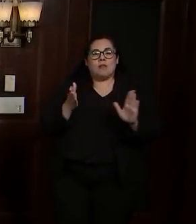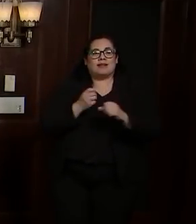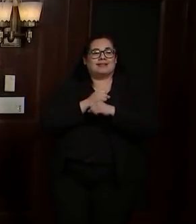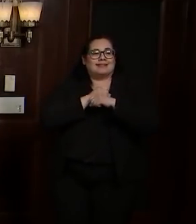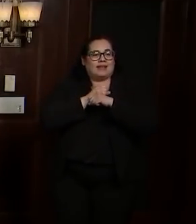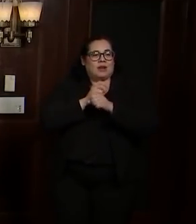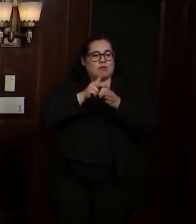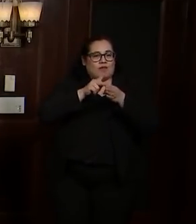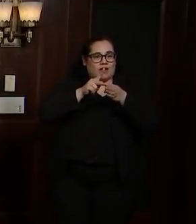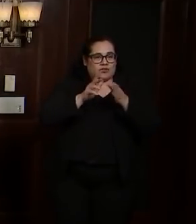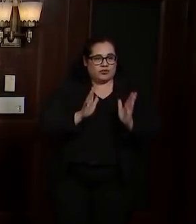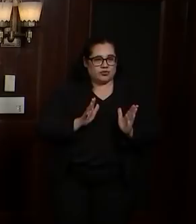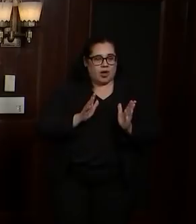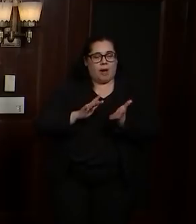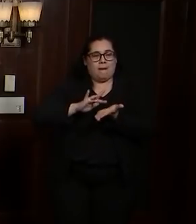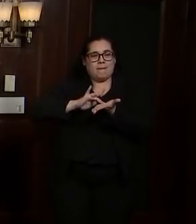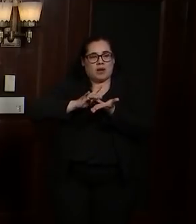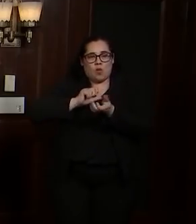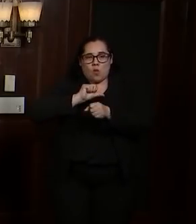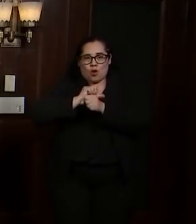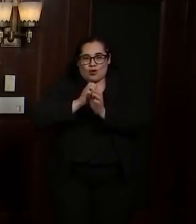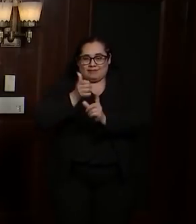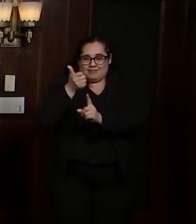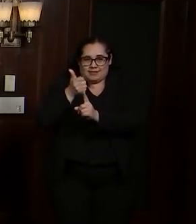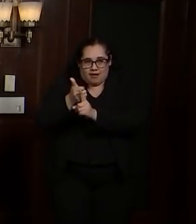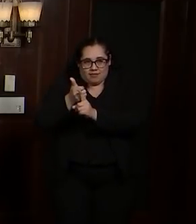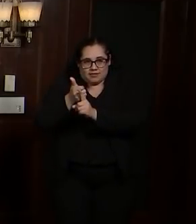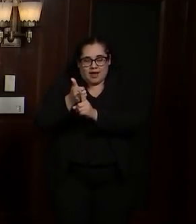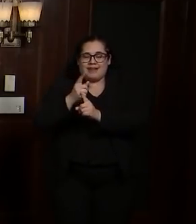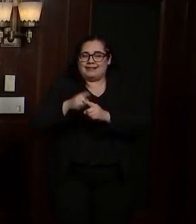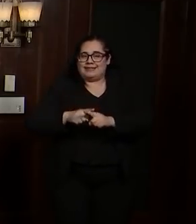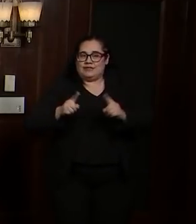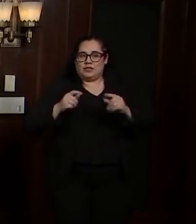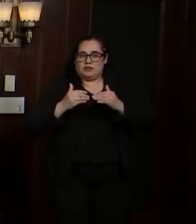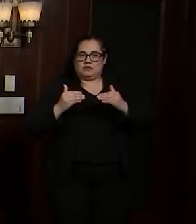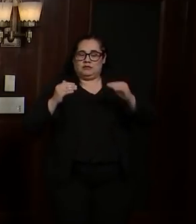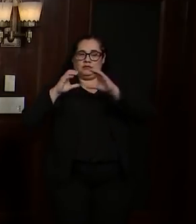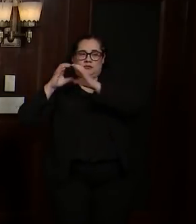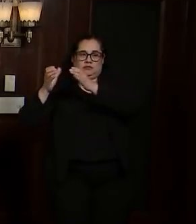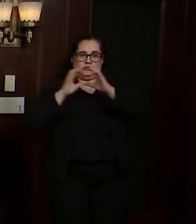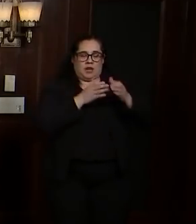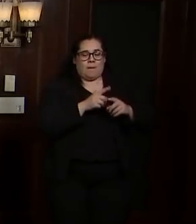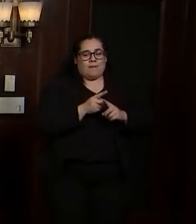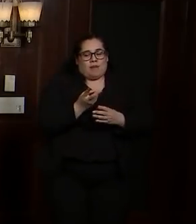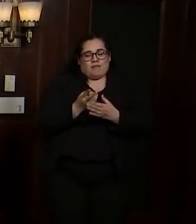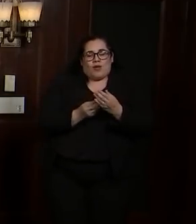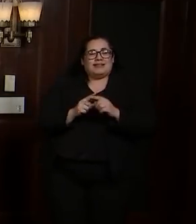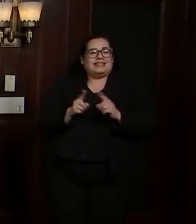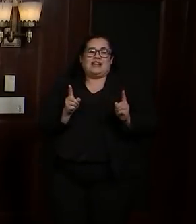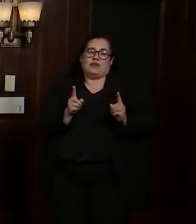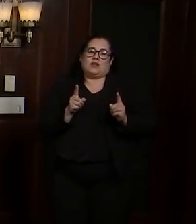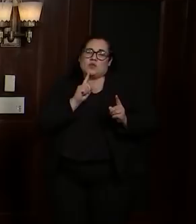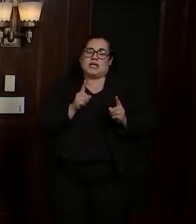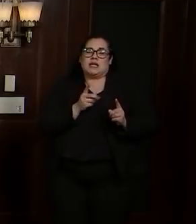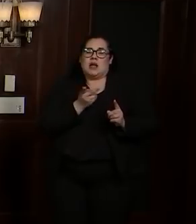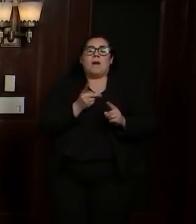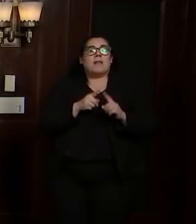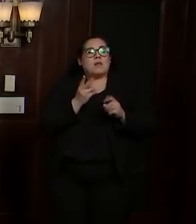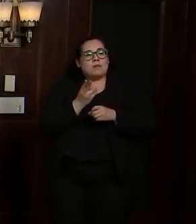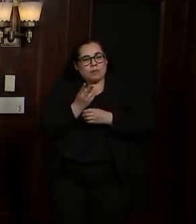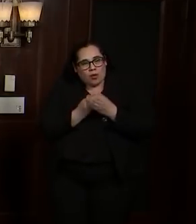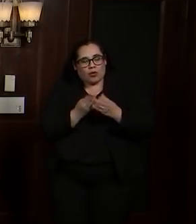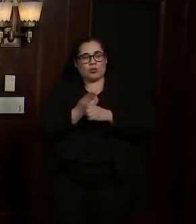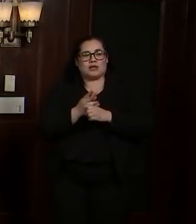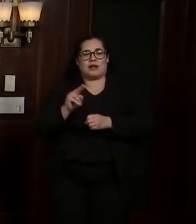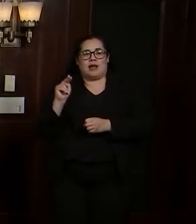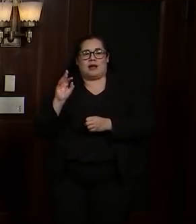safety professionals. Medical workers themselves are different, but both of them, to different extents, are using those